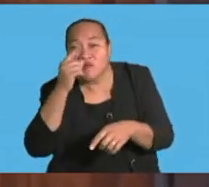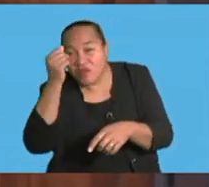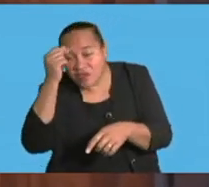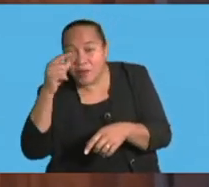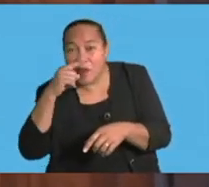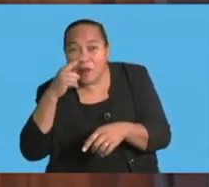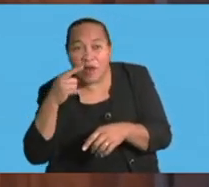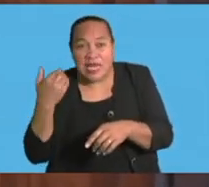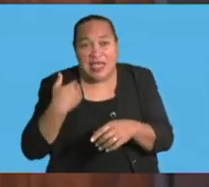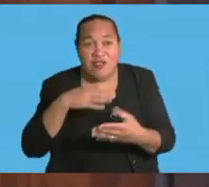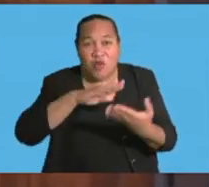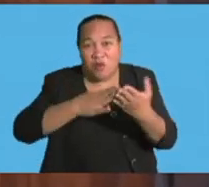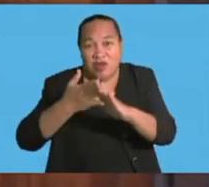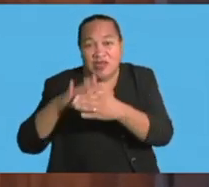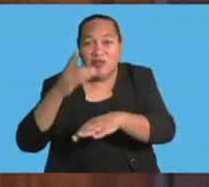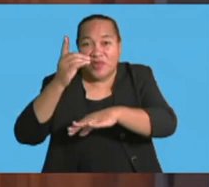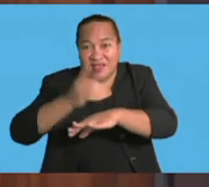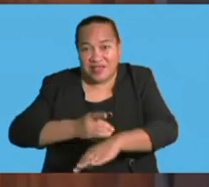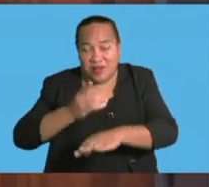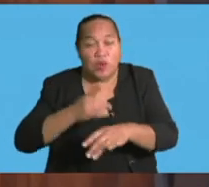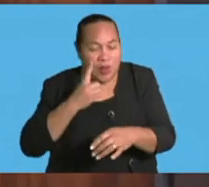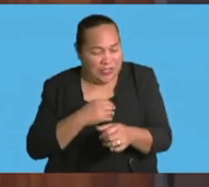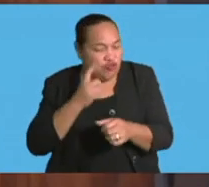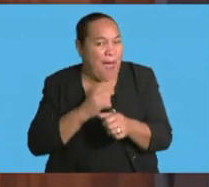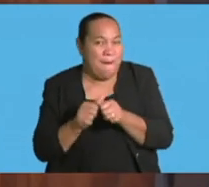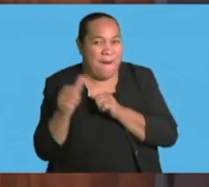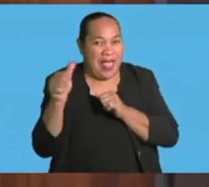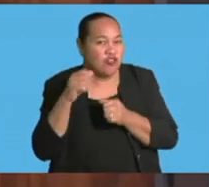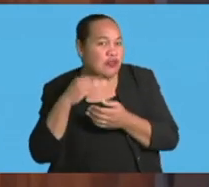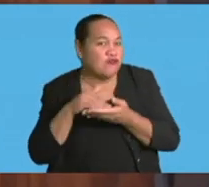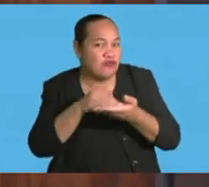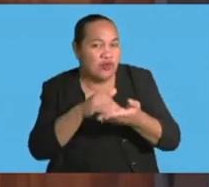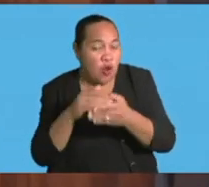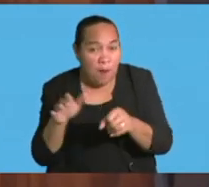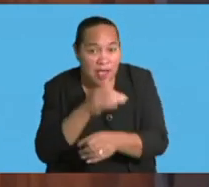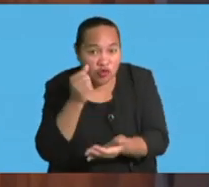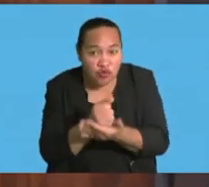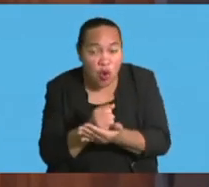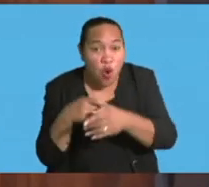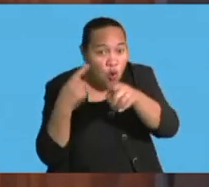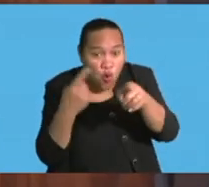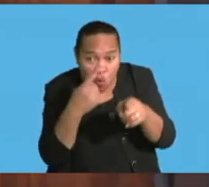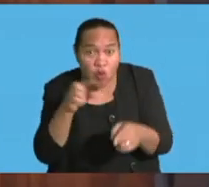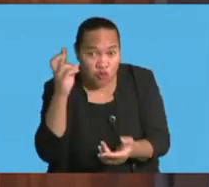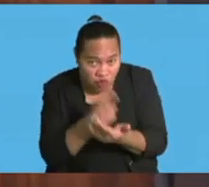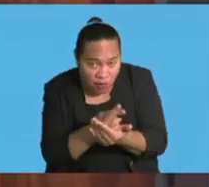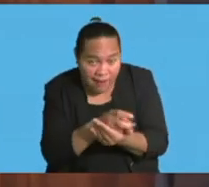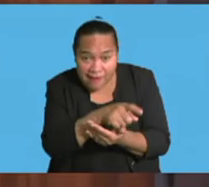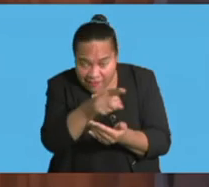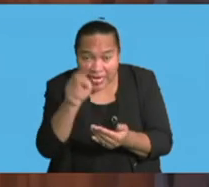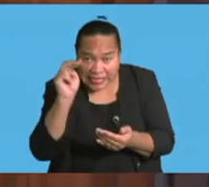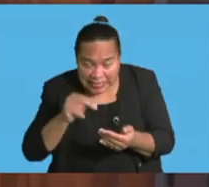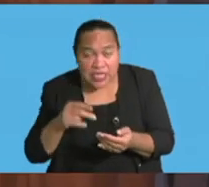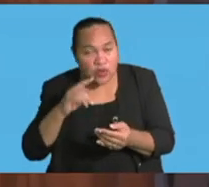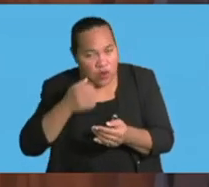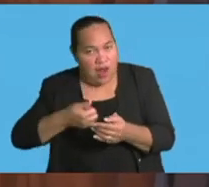community levels to the best of our capacity and to ensure no one who qualifies for the assistance misses out on